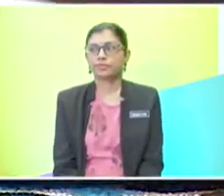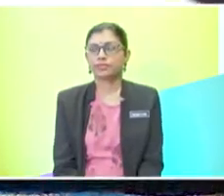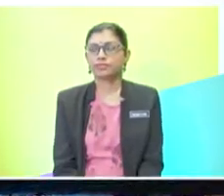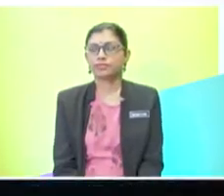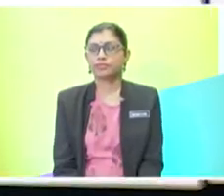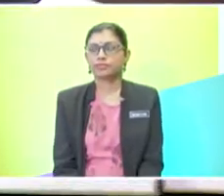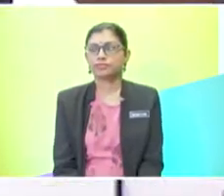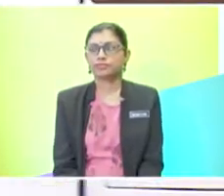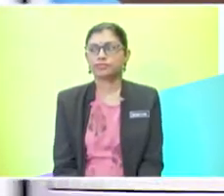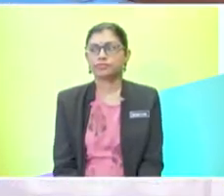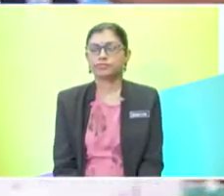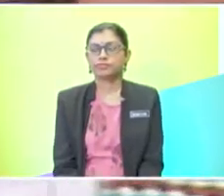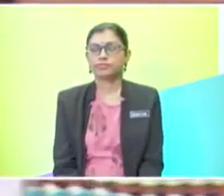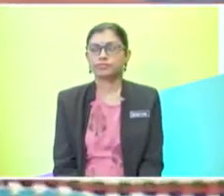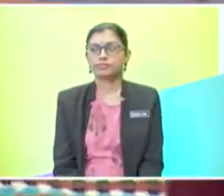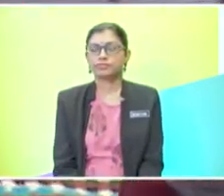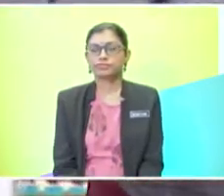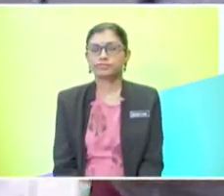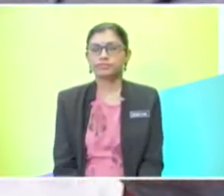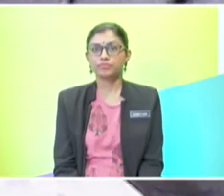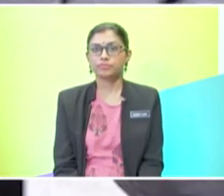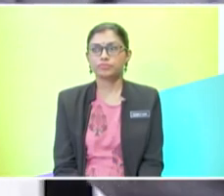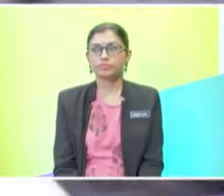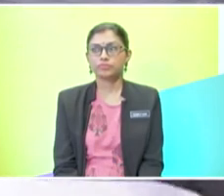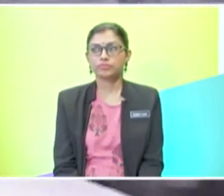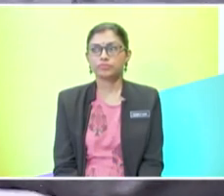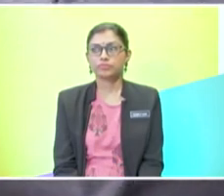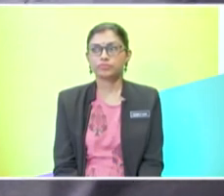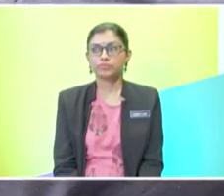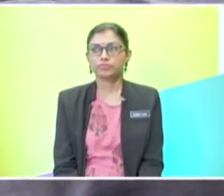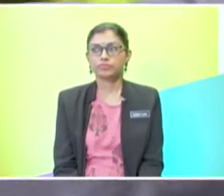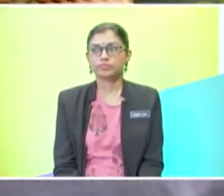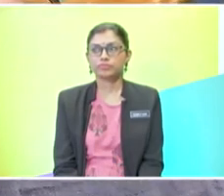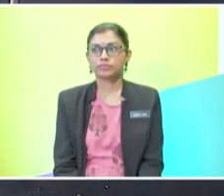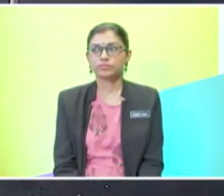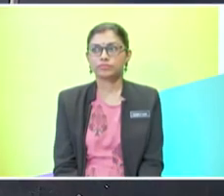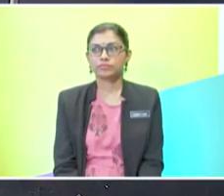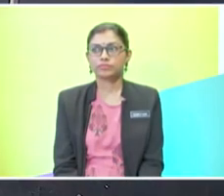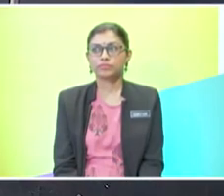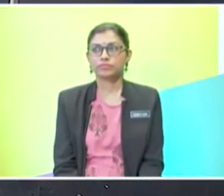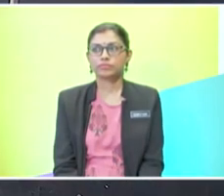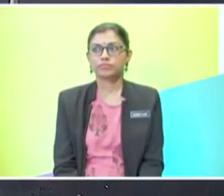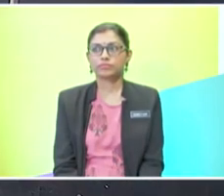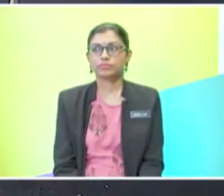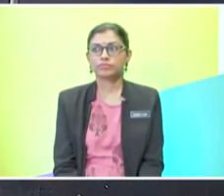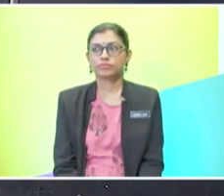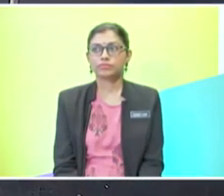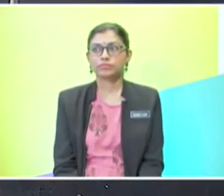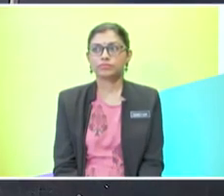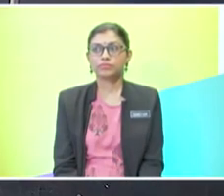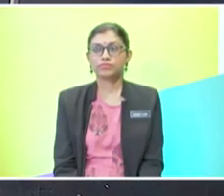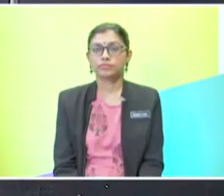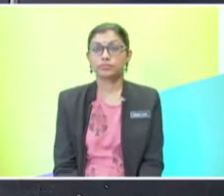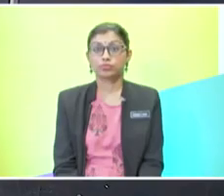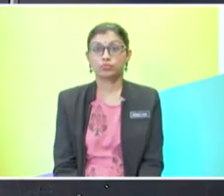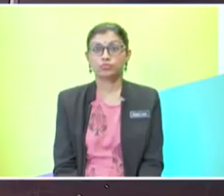Wow! Look at that! Look at this pizza. All right, so this is for you, Sean. Okay. Is it hot? Yeah, it's a little bit